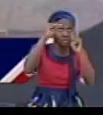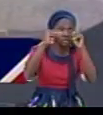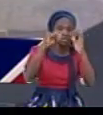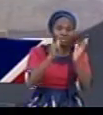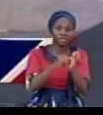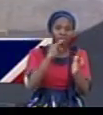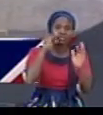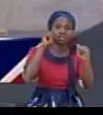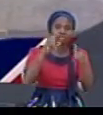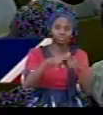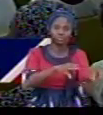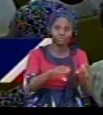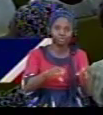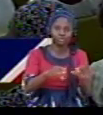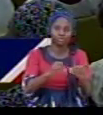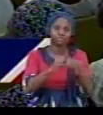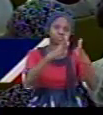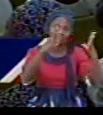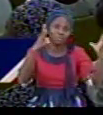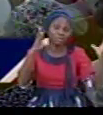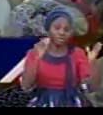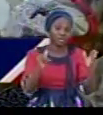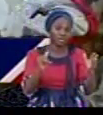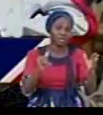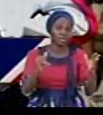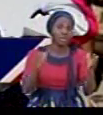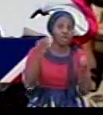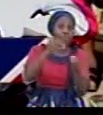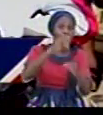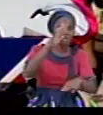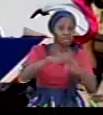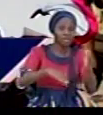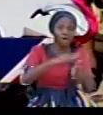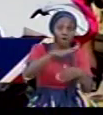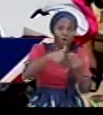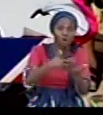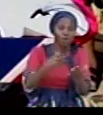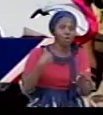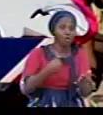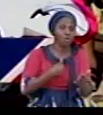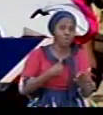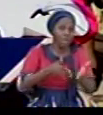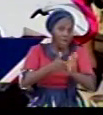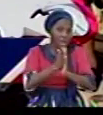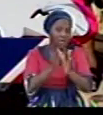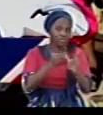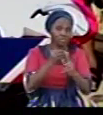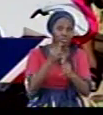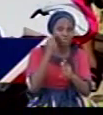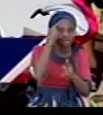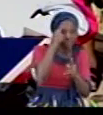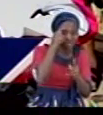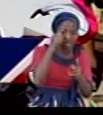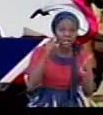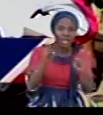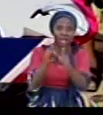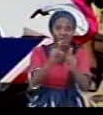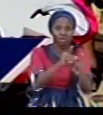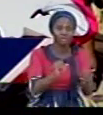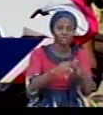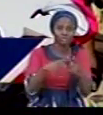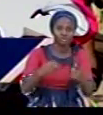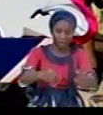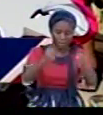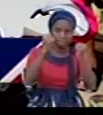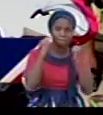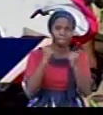exceeding abundantly above all that we ask or think, according to the power, what does